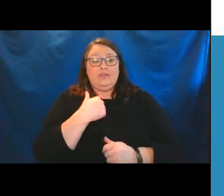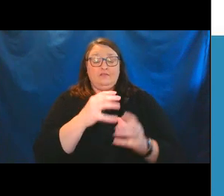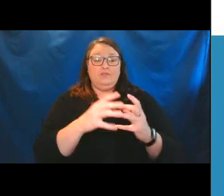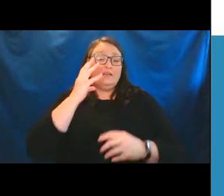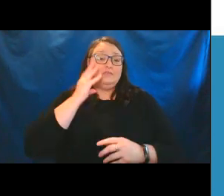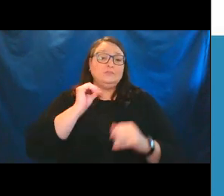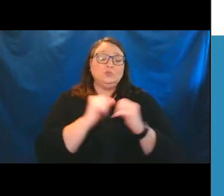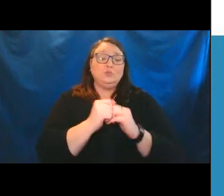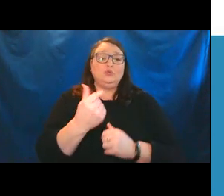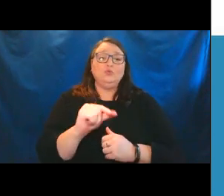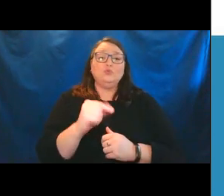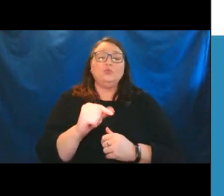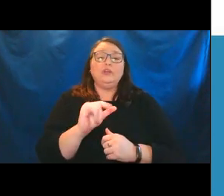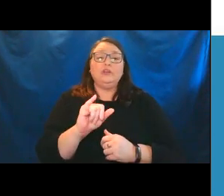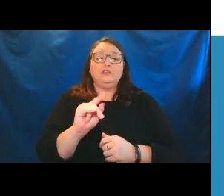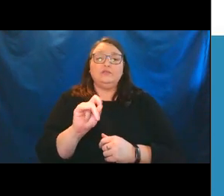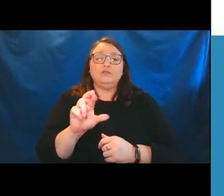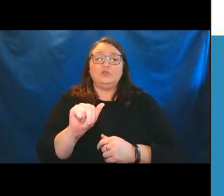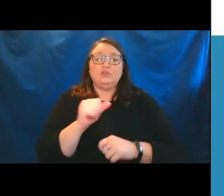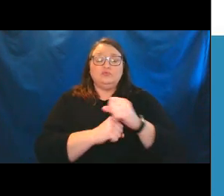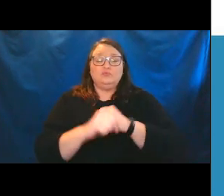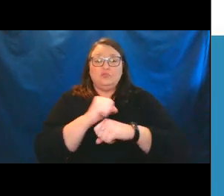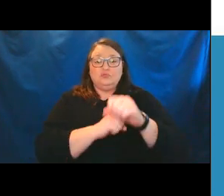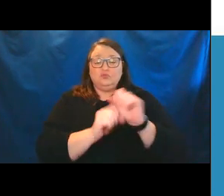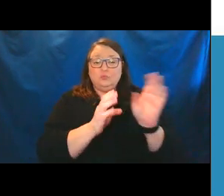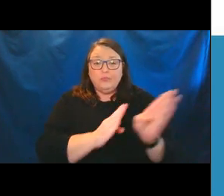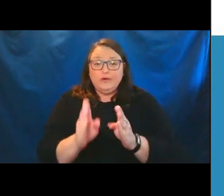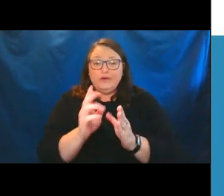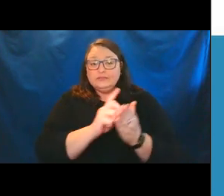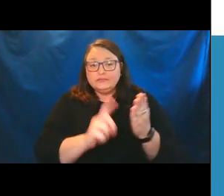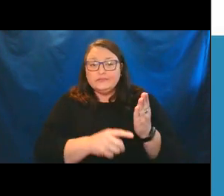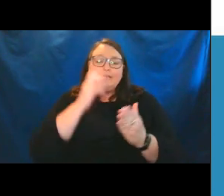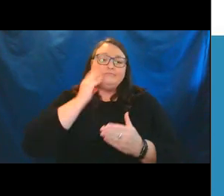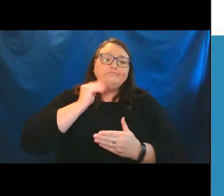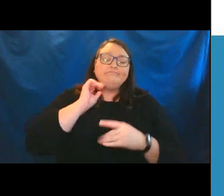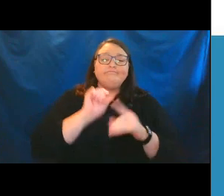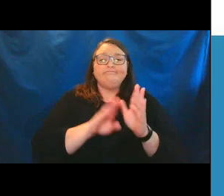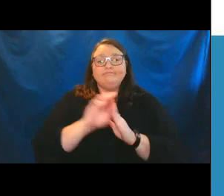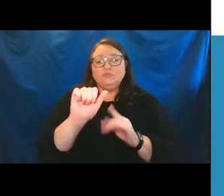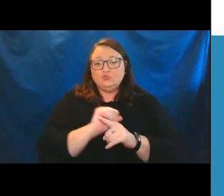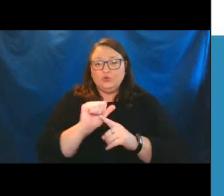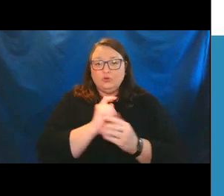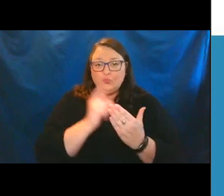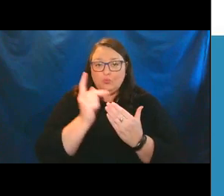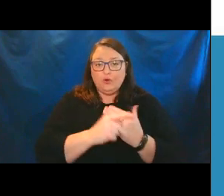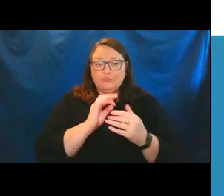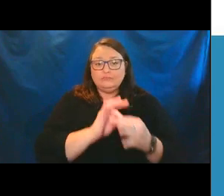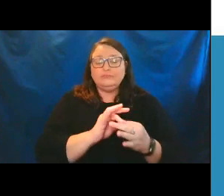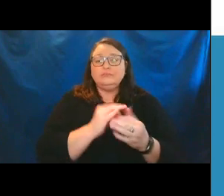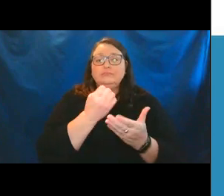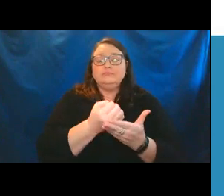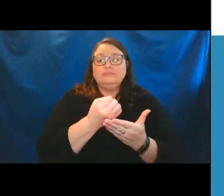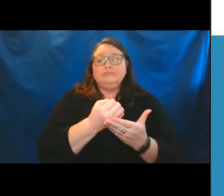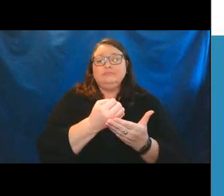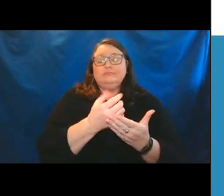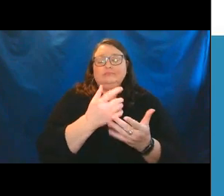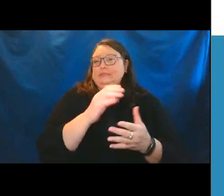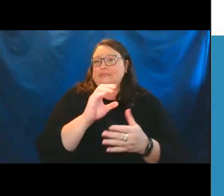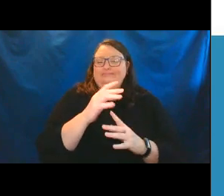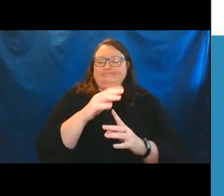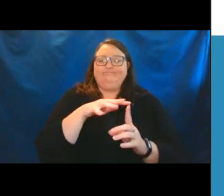infrastructure planning and design, and are experienced in developing training programs related to ecological restoration and